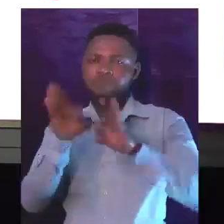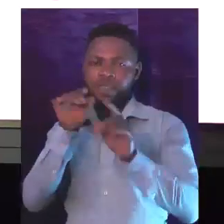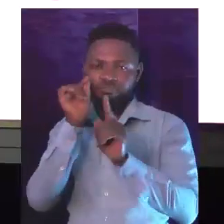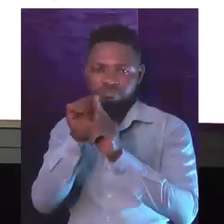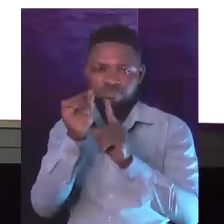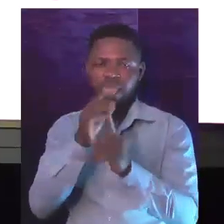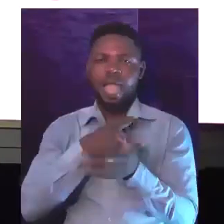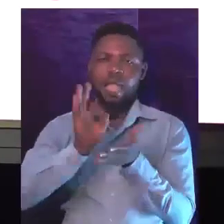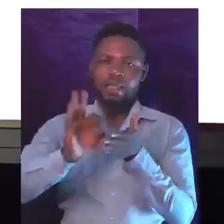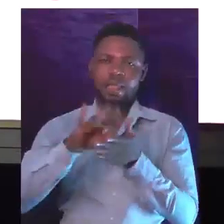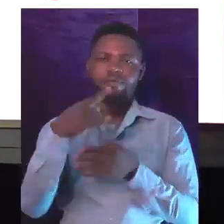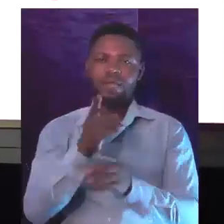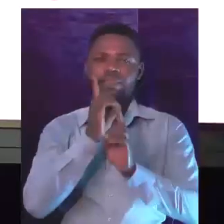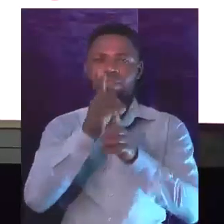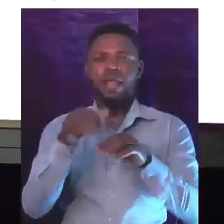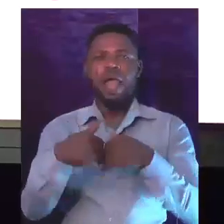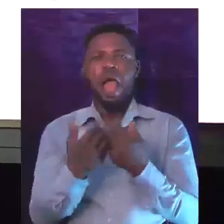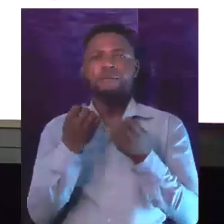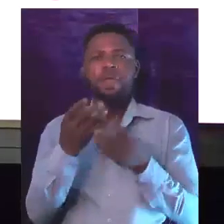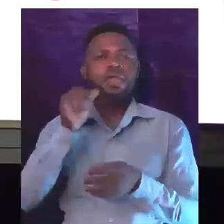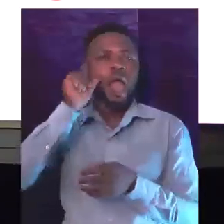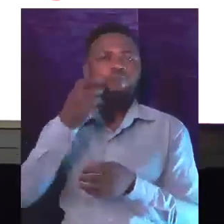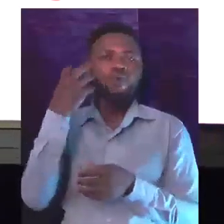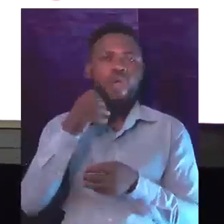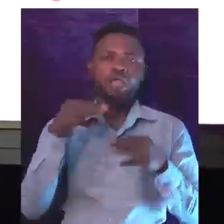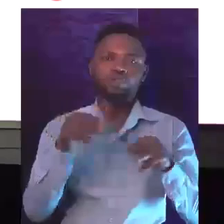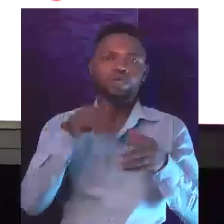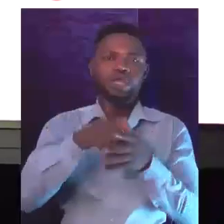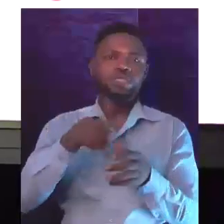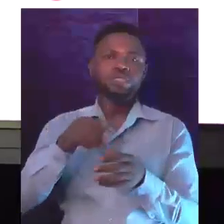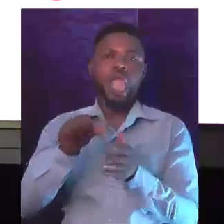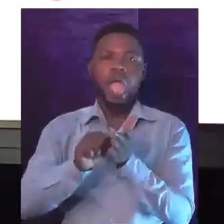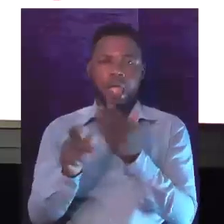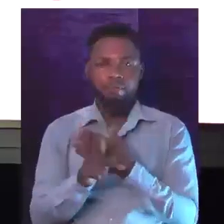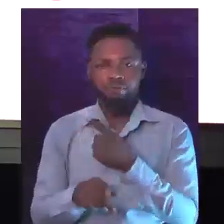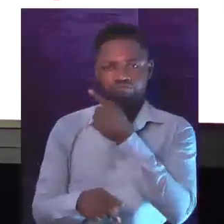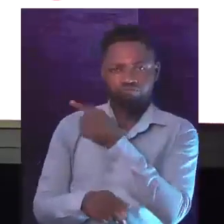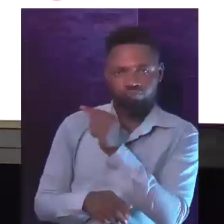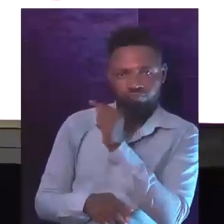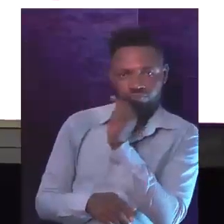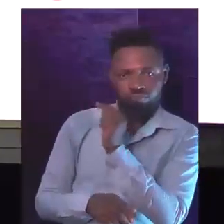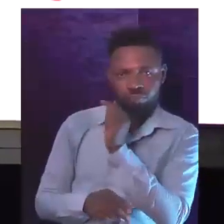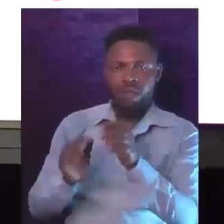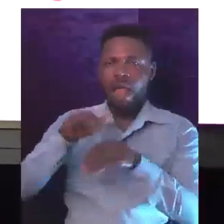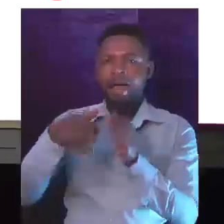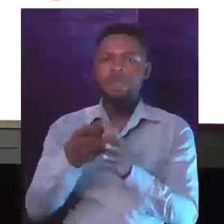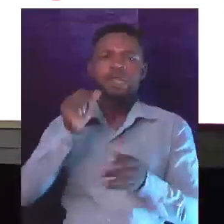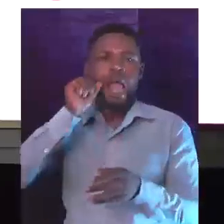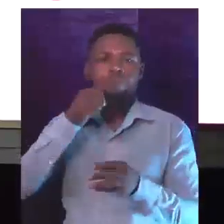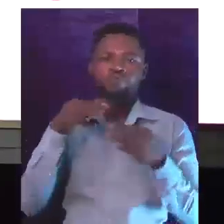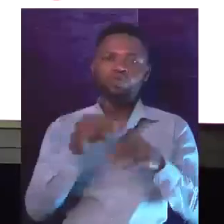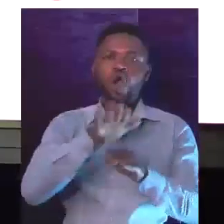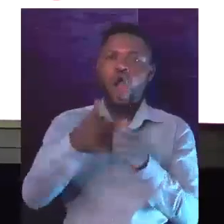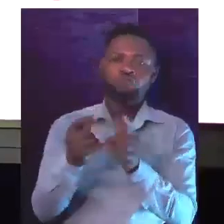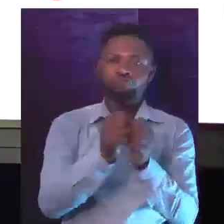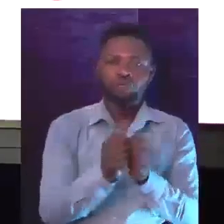count the data. Now I want you to do this. How many apples were sold in April? It's right there on the board. How many apples were sold altogether? It's